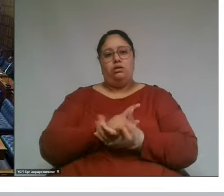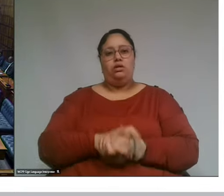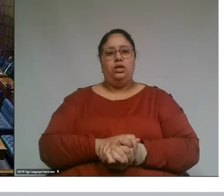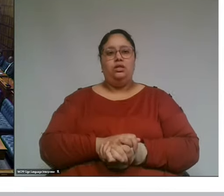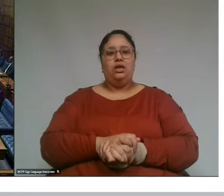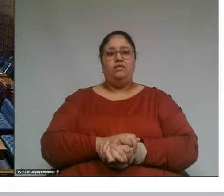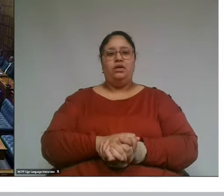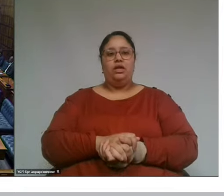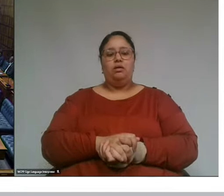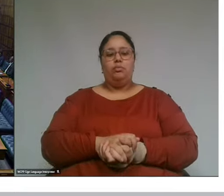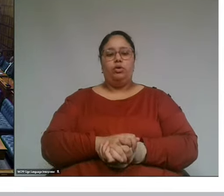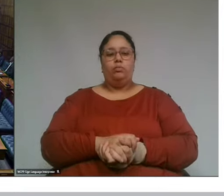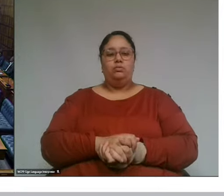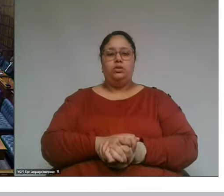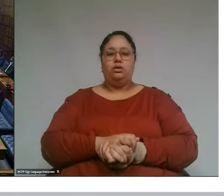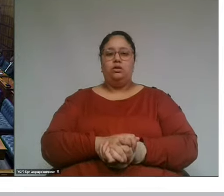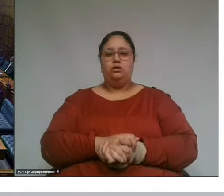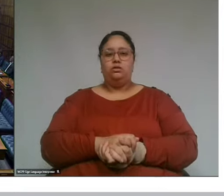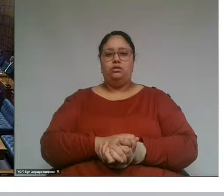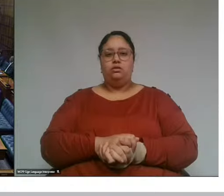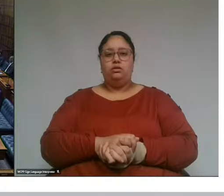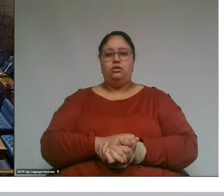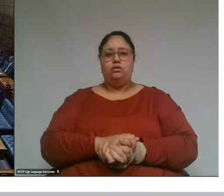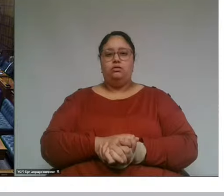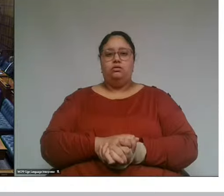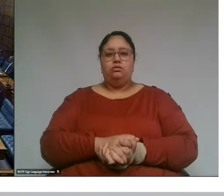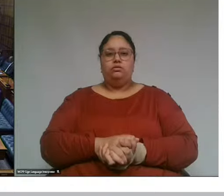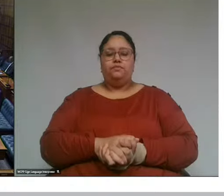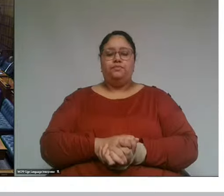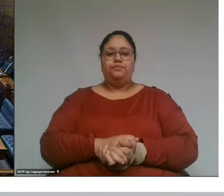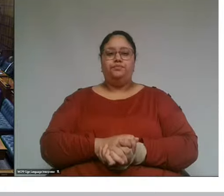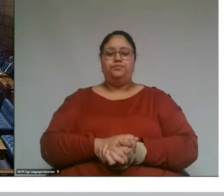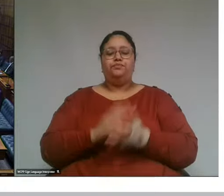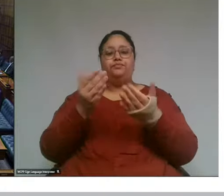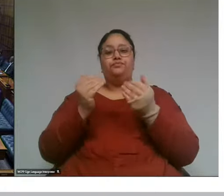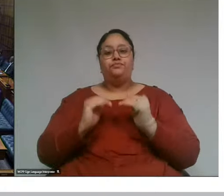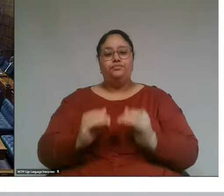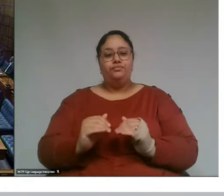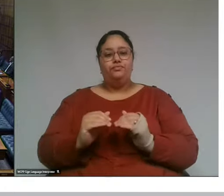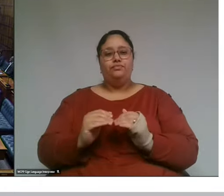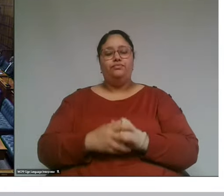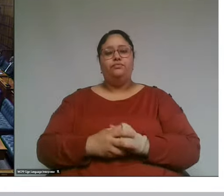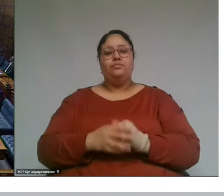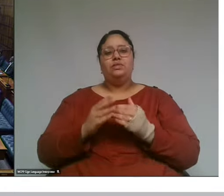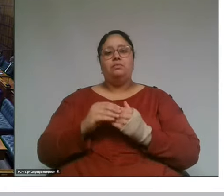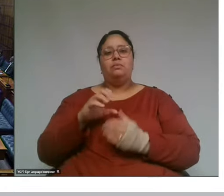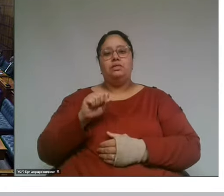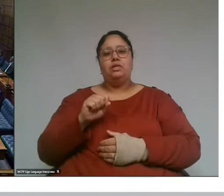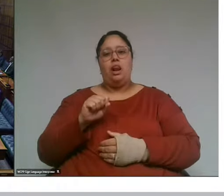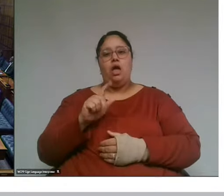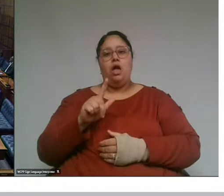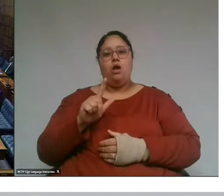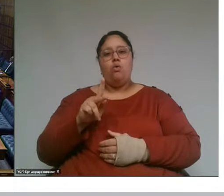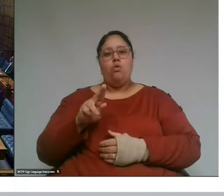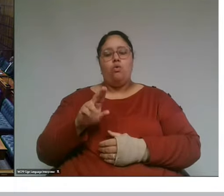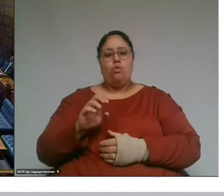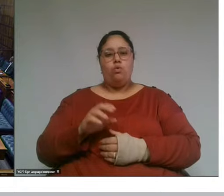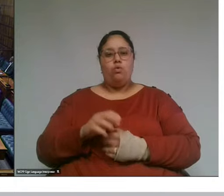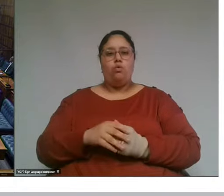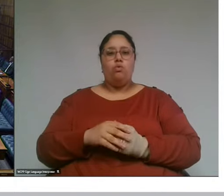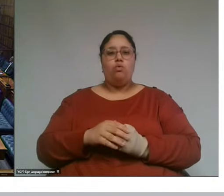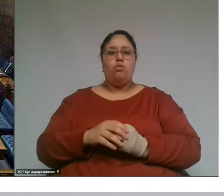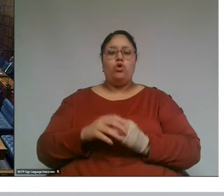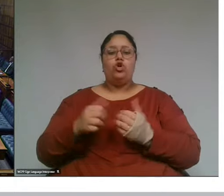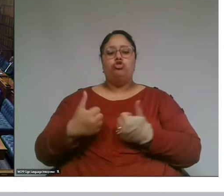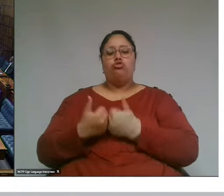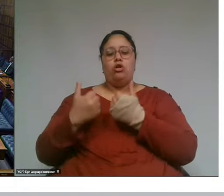circumstances um if I could move on then to member seo's question about the systemic challenges